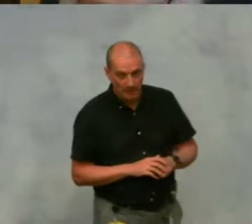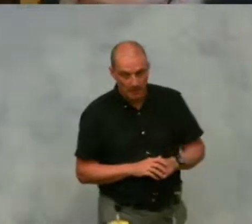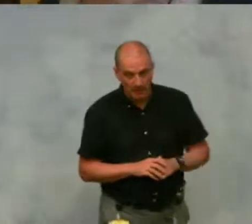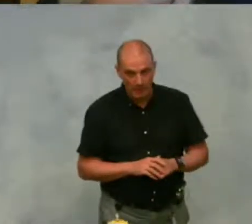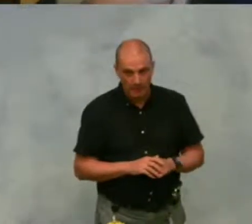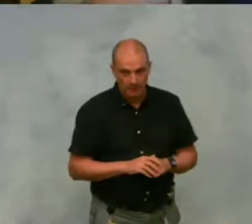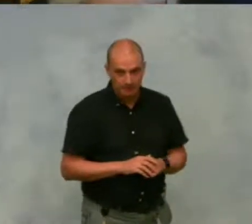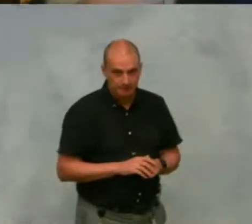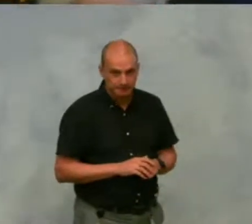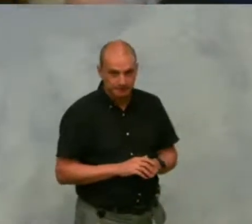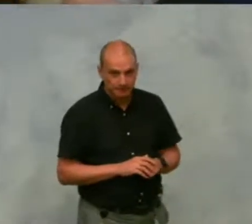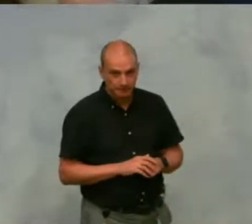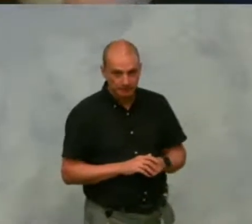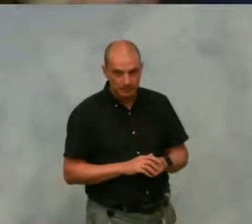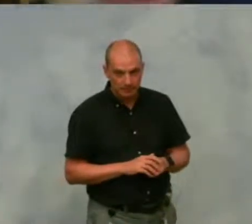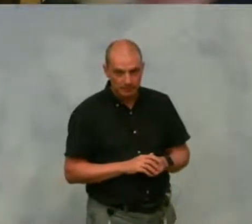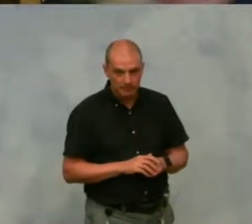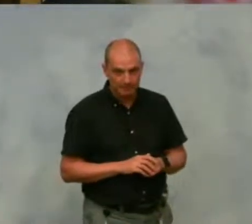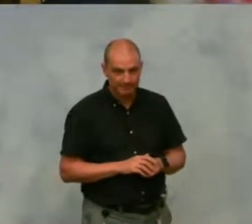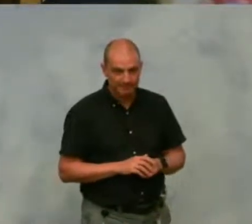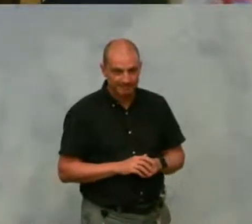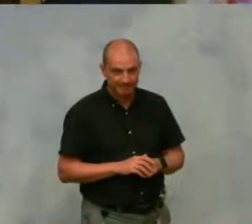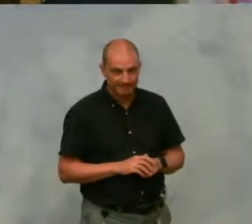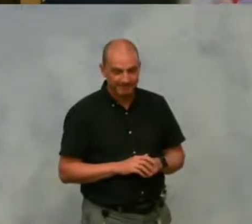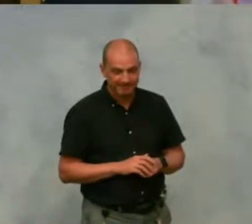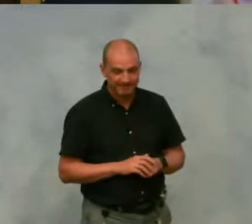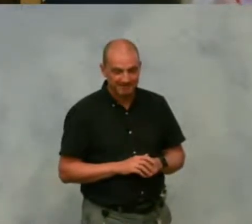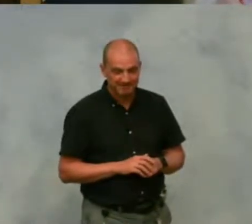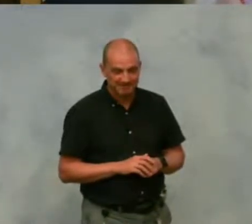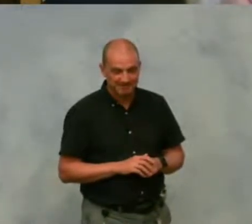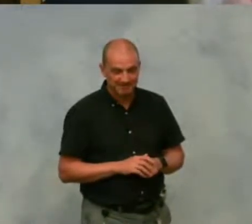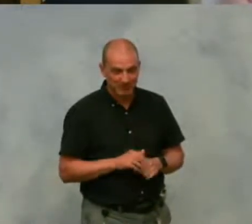Okay. So... No, she's away.